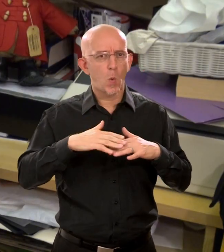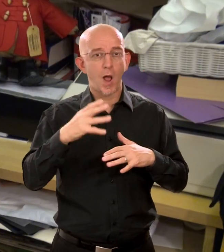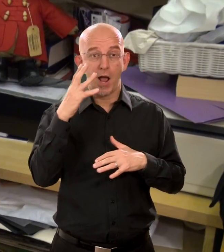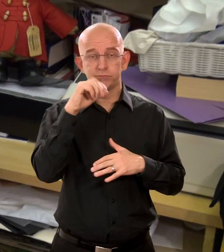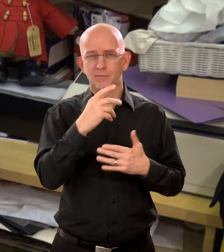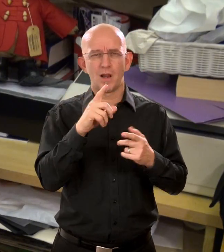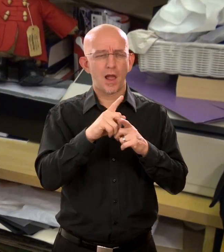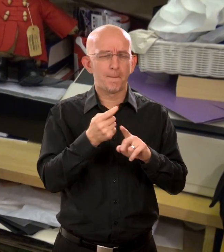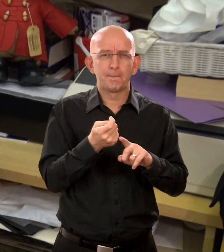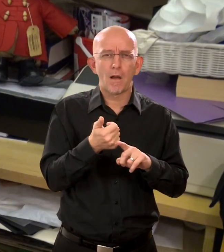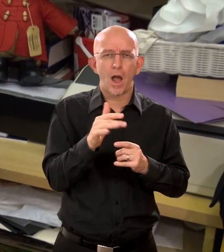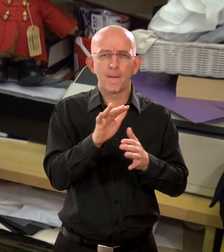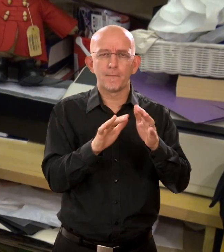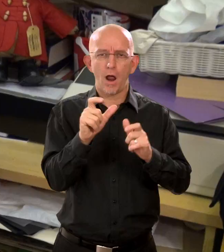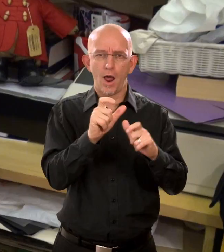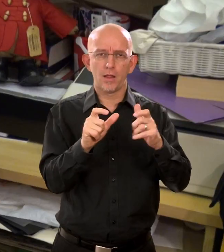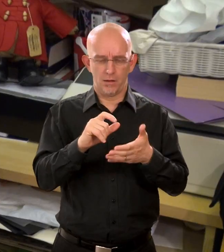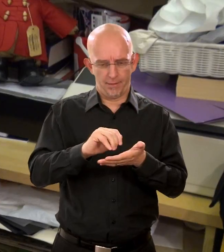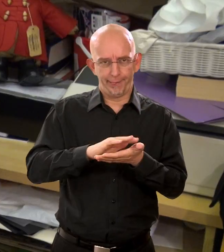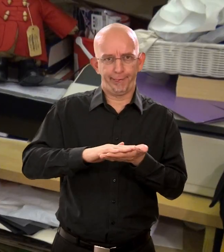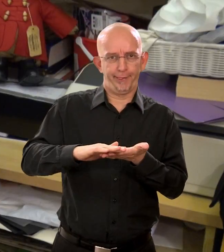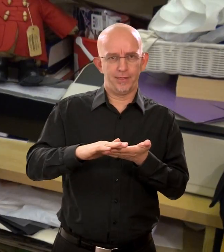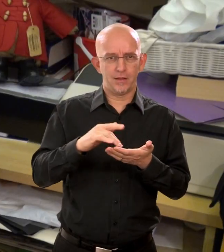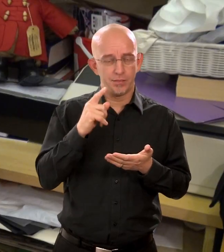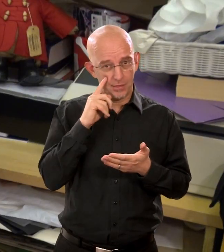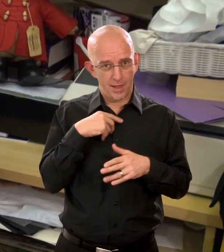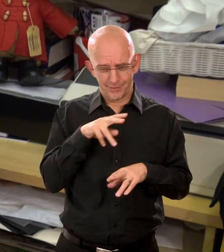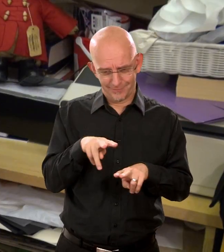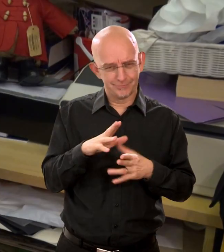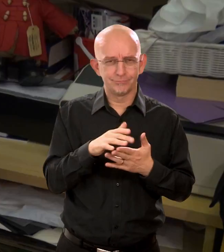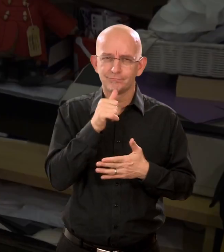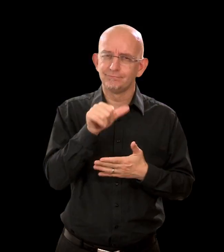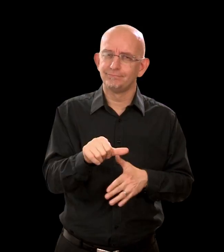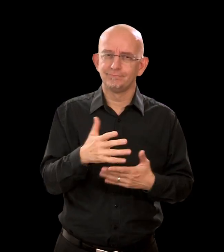of marble. Yeah. With the colours printed on, which I thought was great.